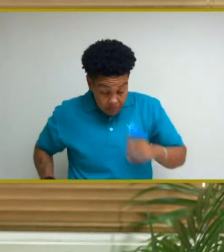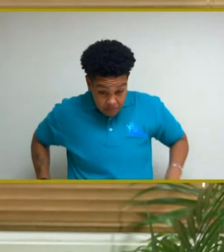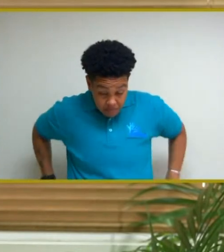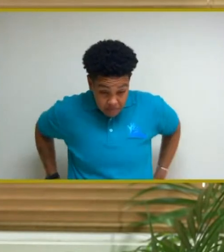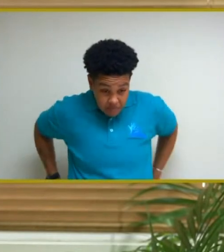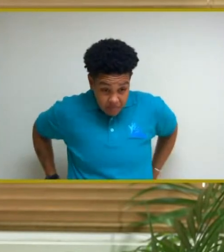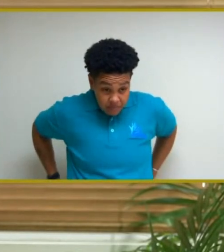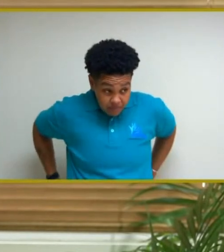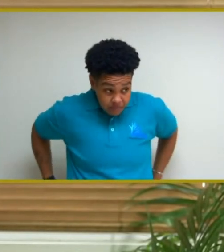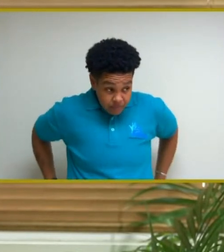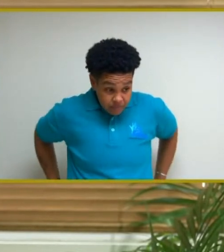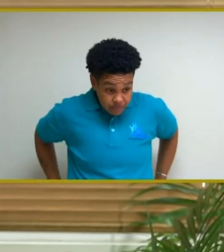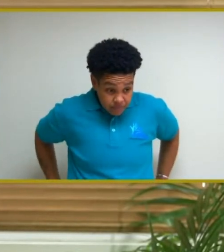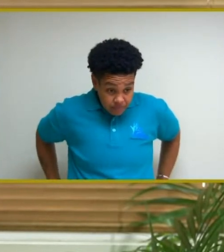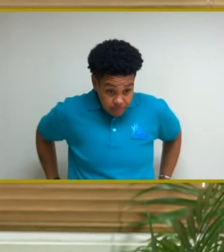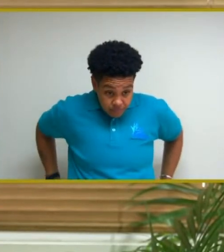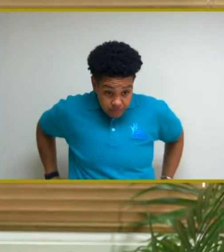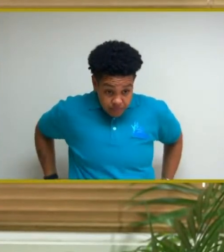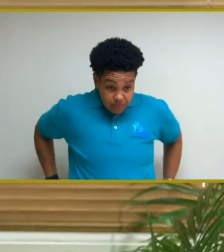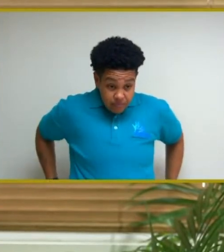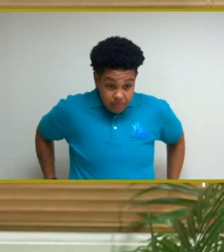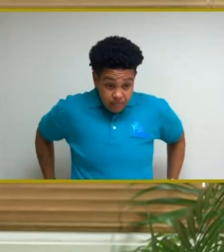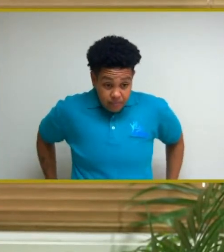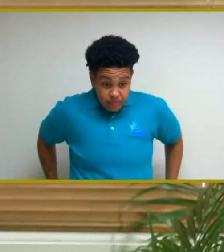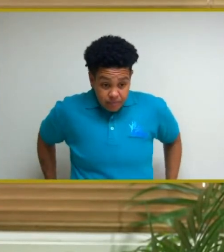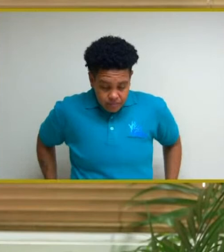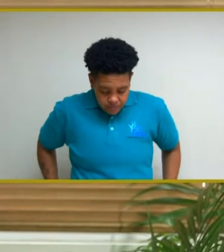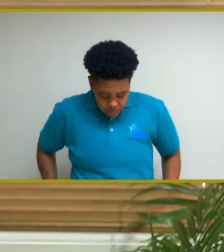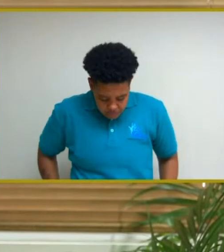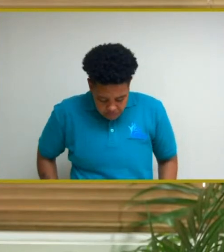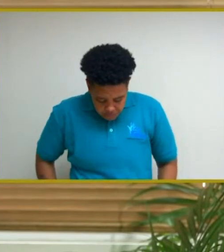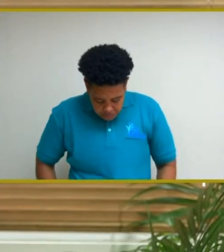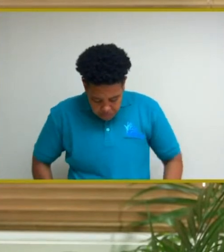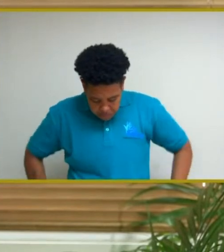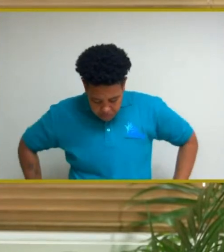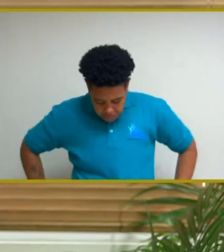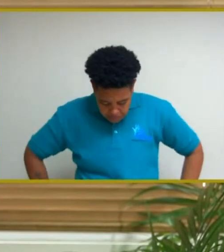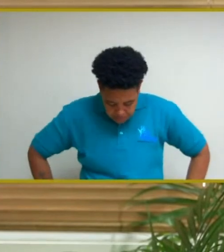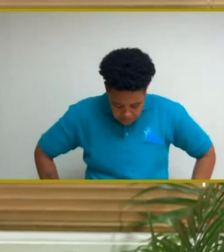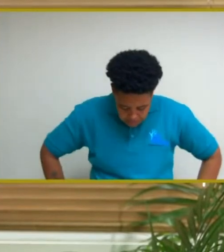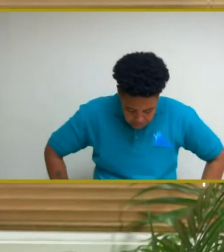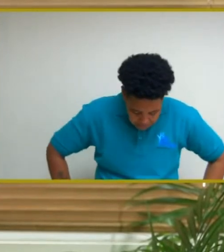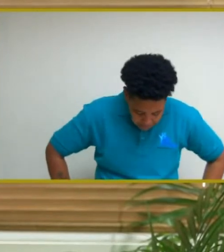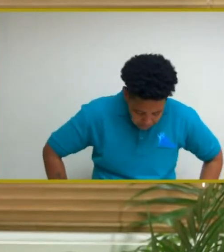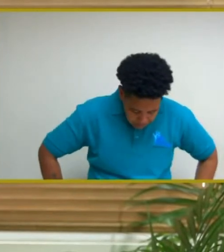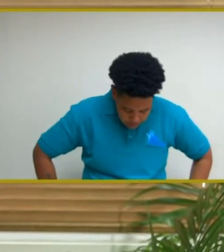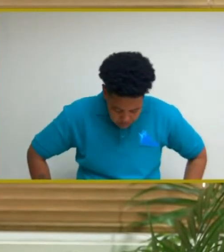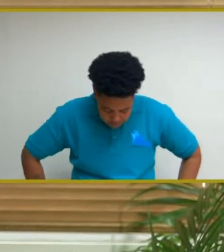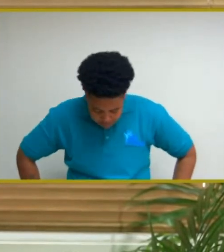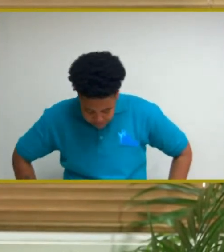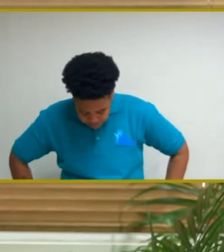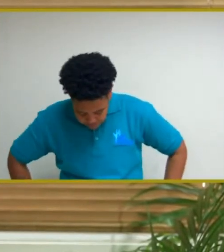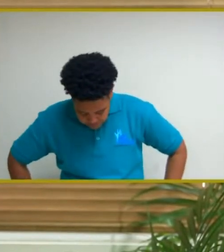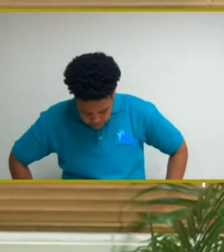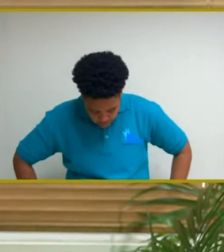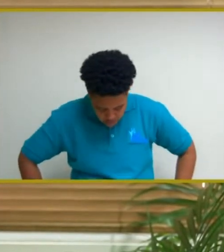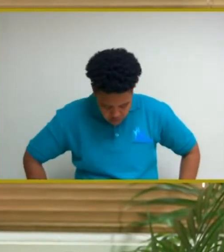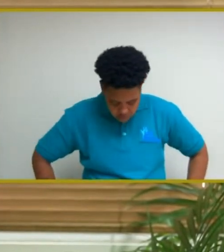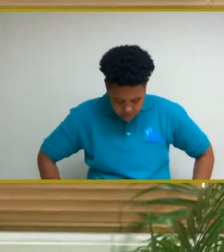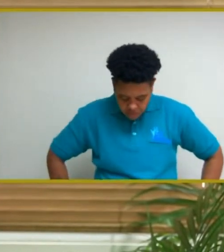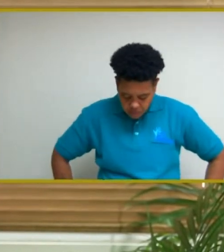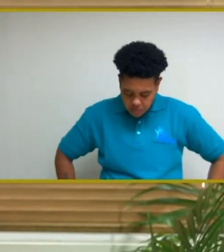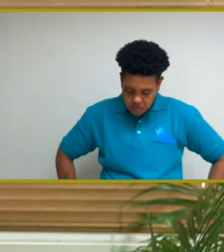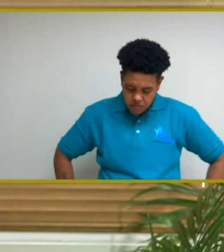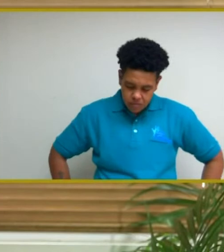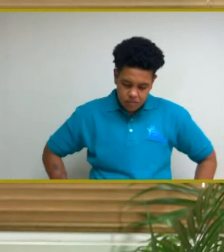age cohorts will be adjusted, and perhaps as early as next week, depending on how we go through this